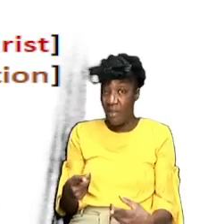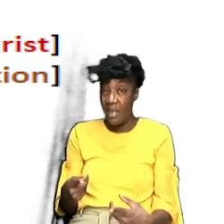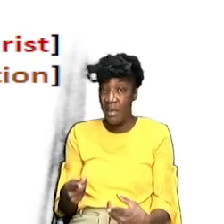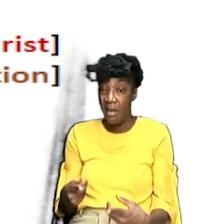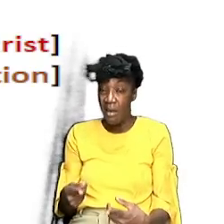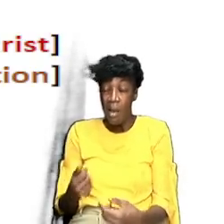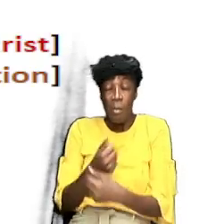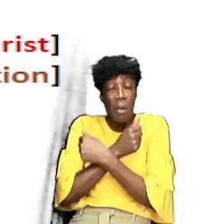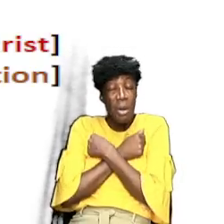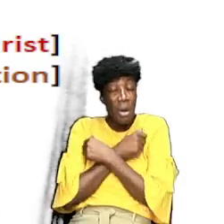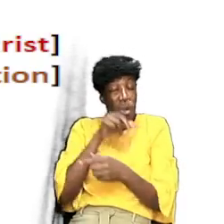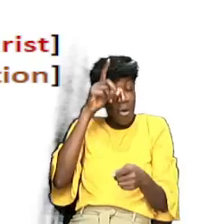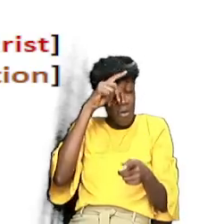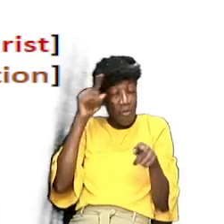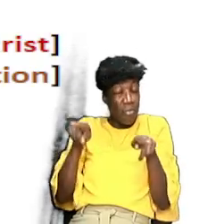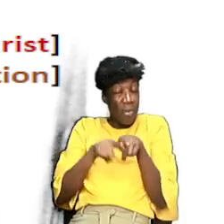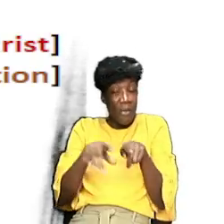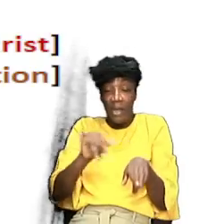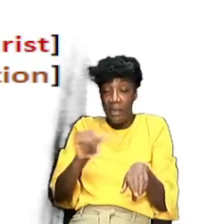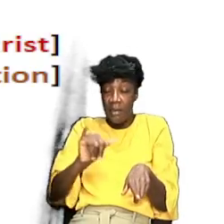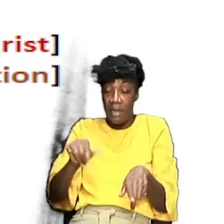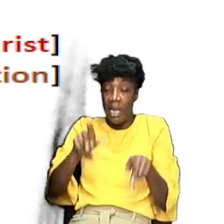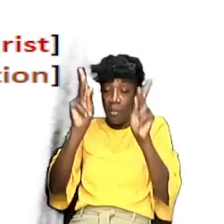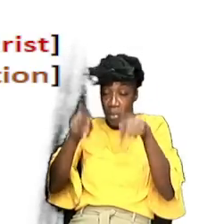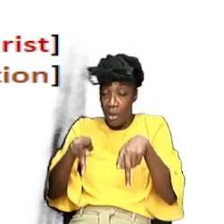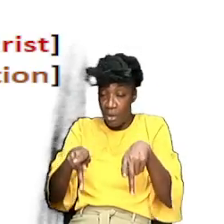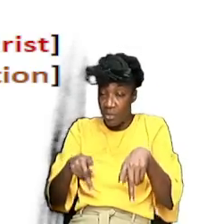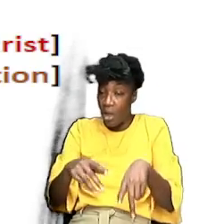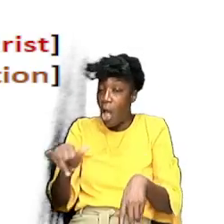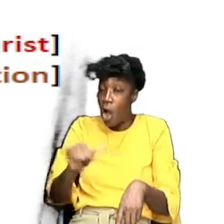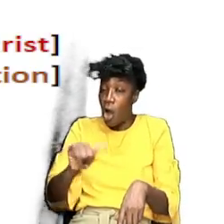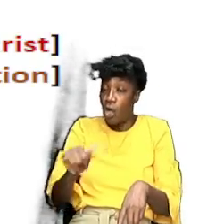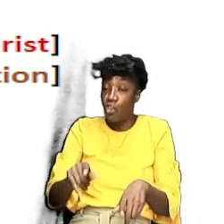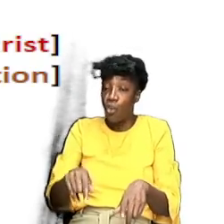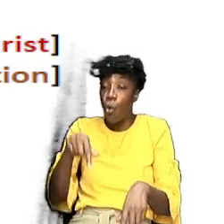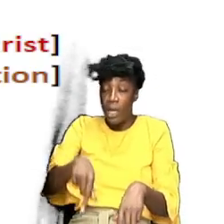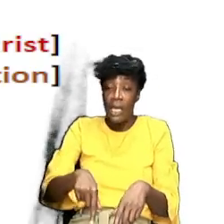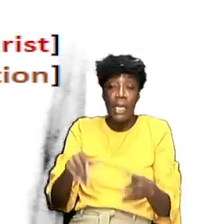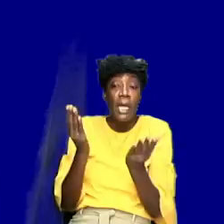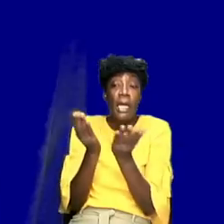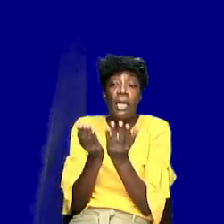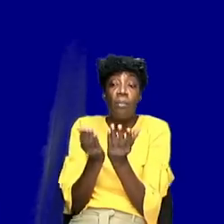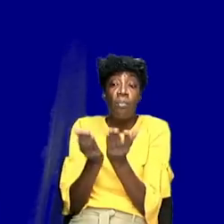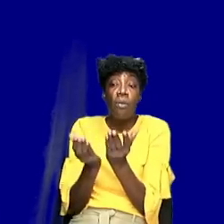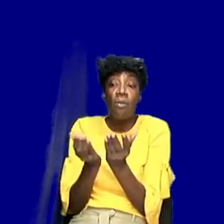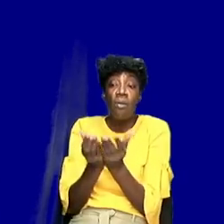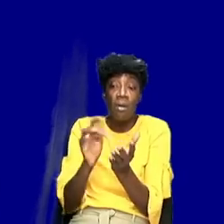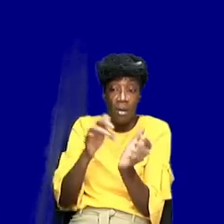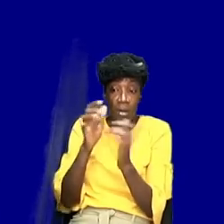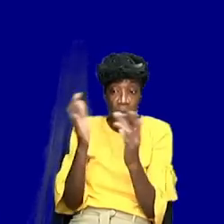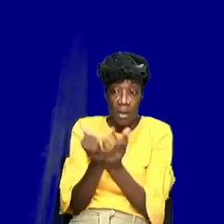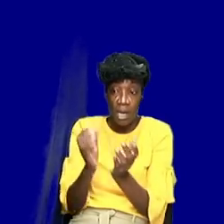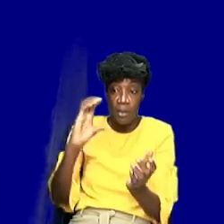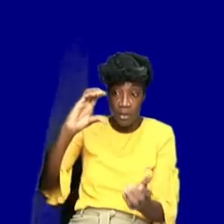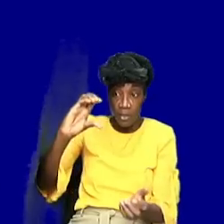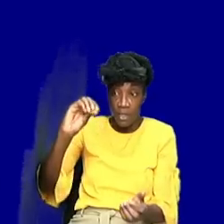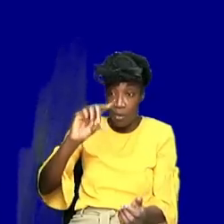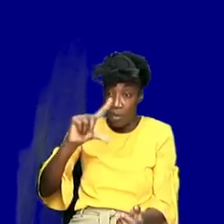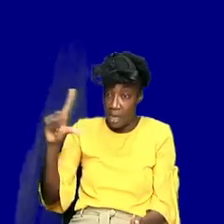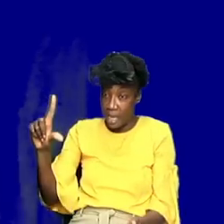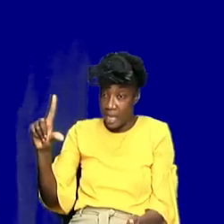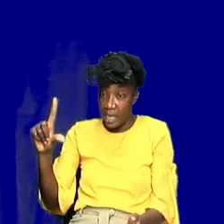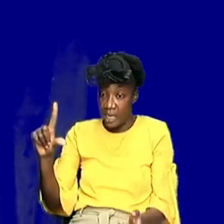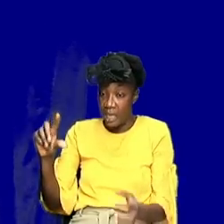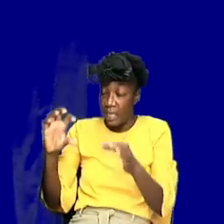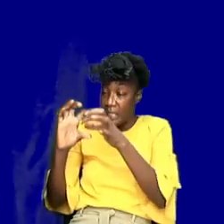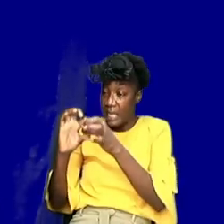brother. And that same person is also mentioned in the book of Colossians. And when they do the linking, amen, by deduction,